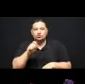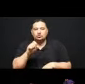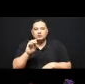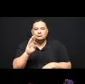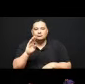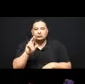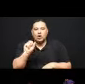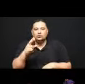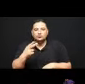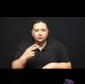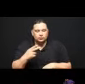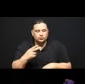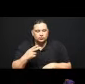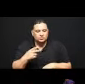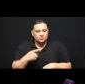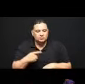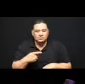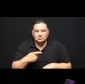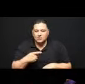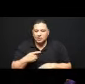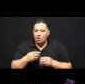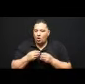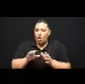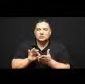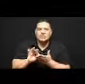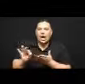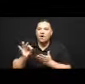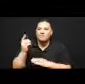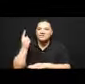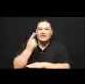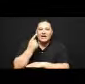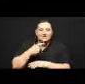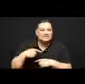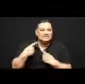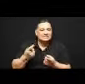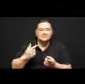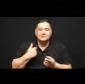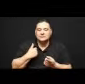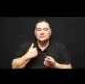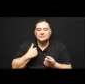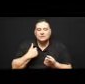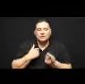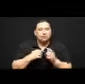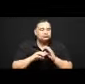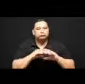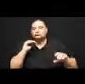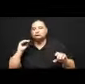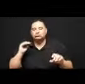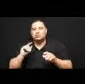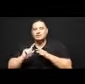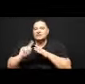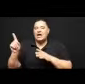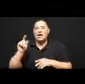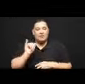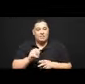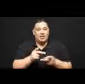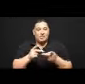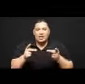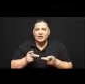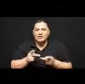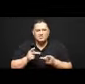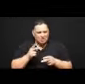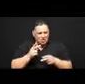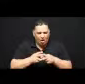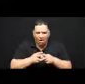Losing count of the days since I broke containment, escaped that place. What did they call it? Area